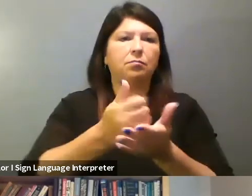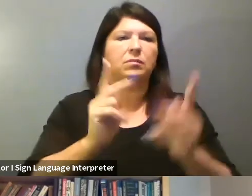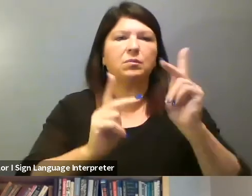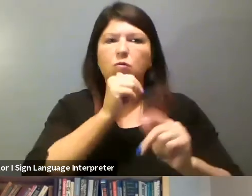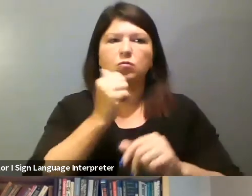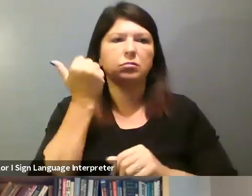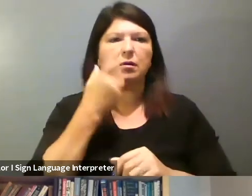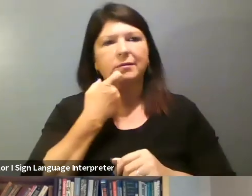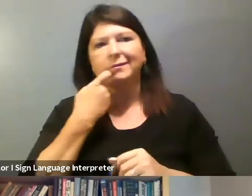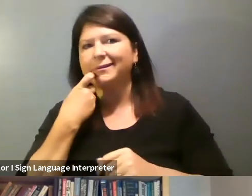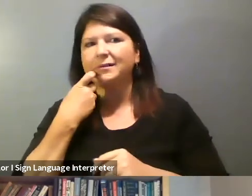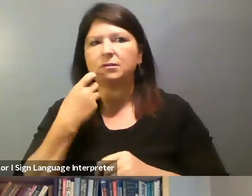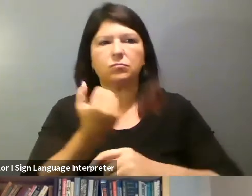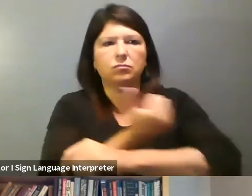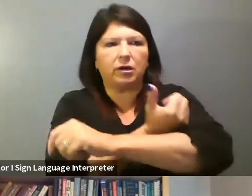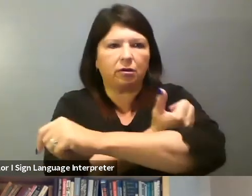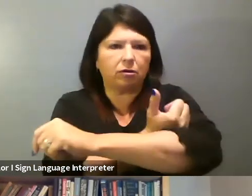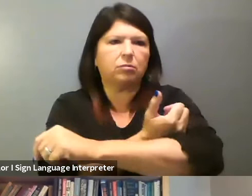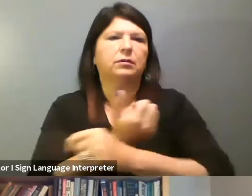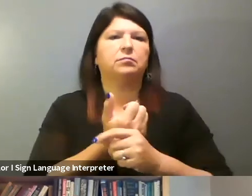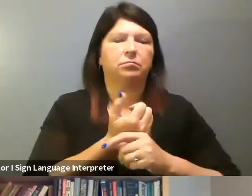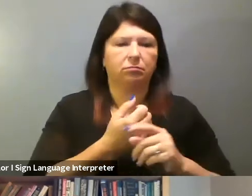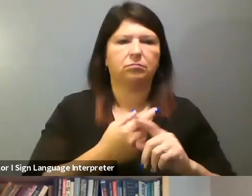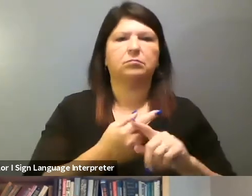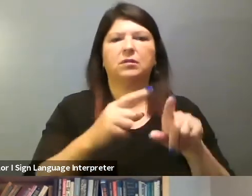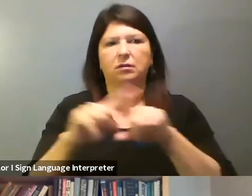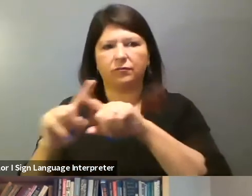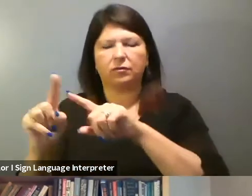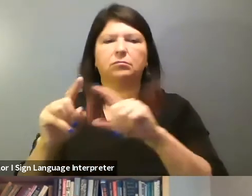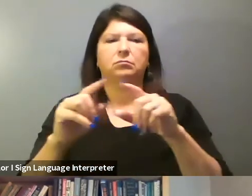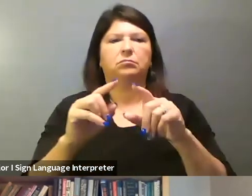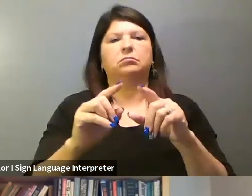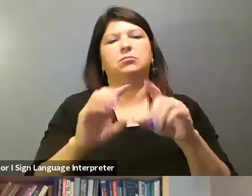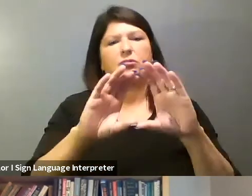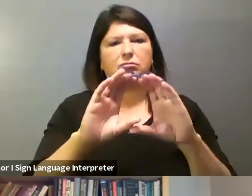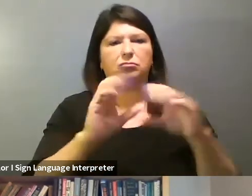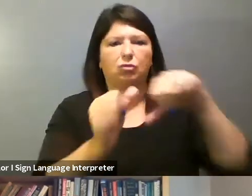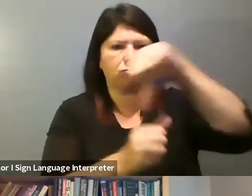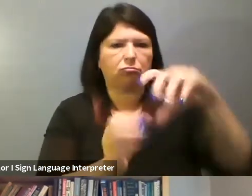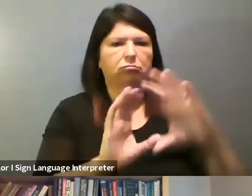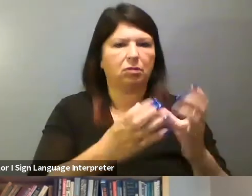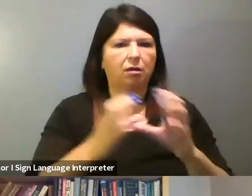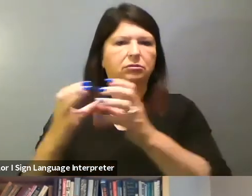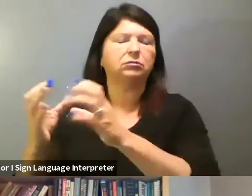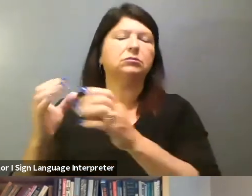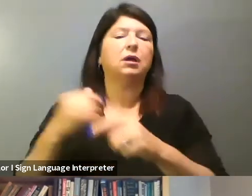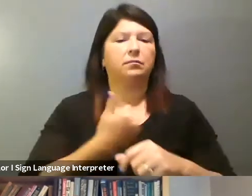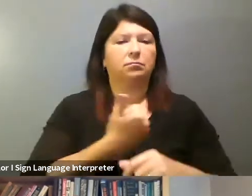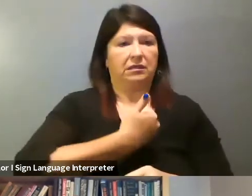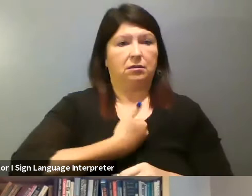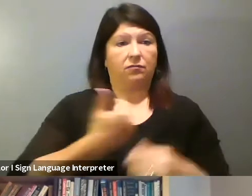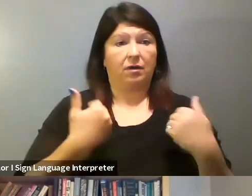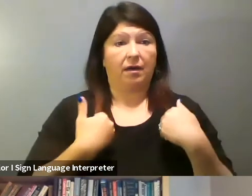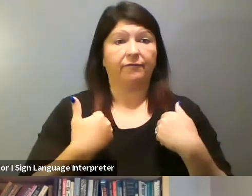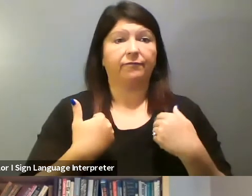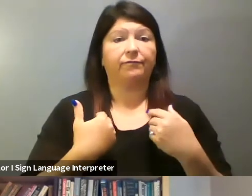along with political education classes. I have a stepbrother who's been in on and off methadone for about 30